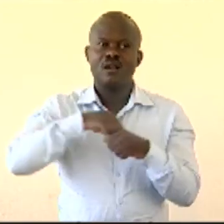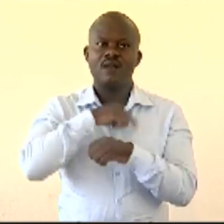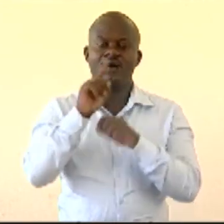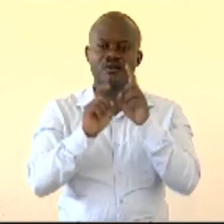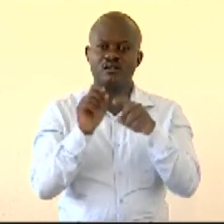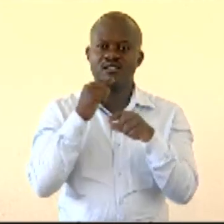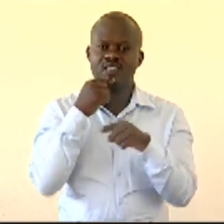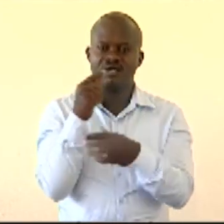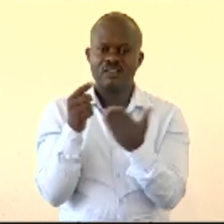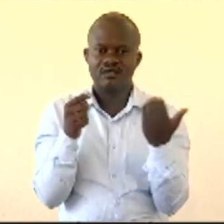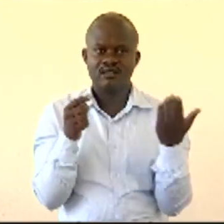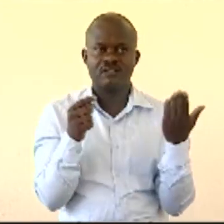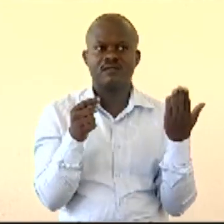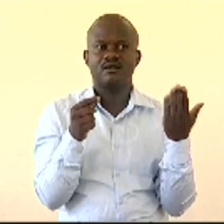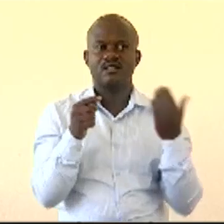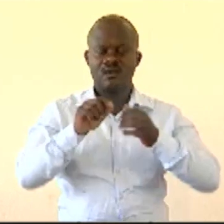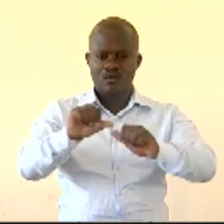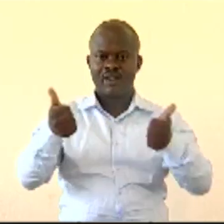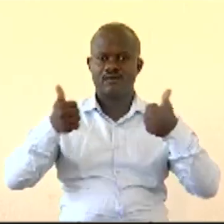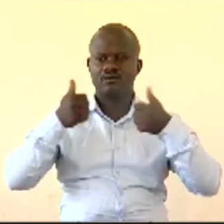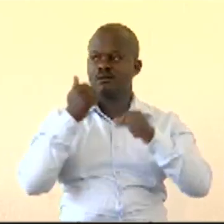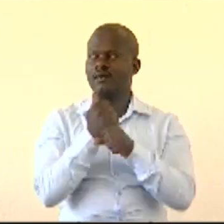is well balanced.